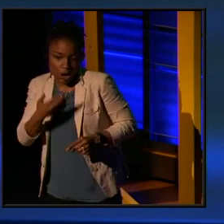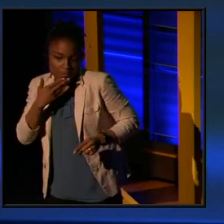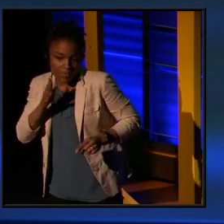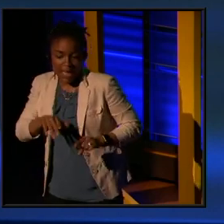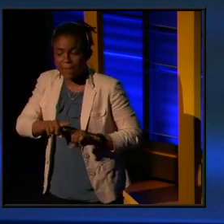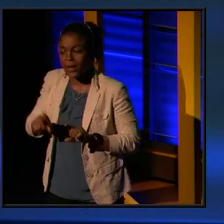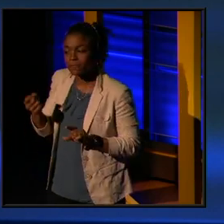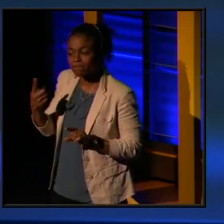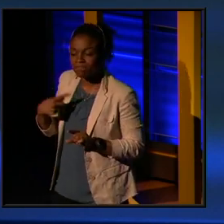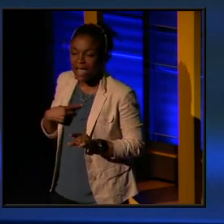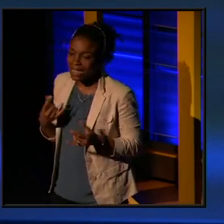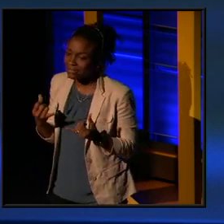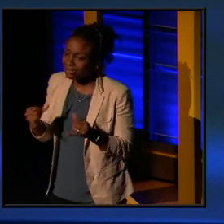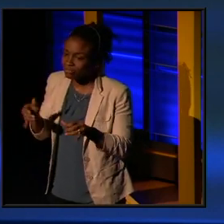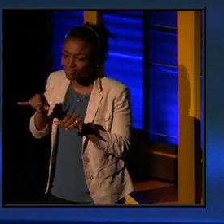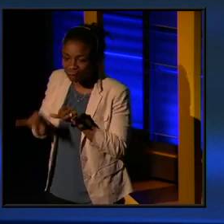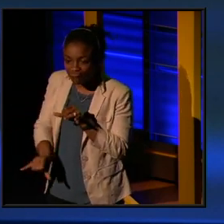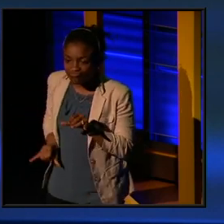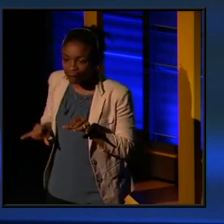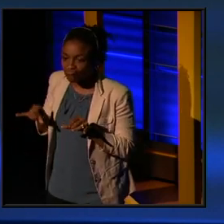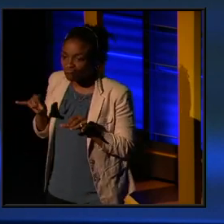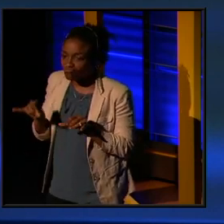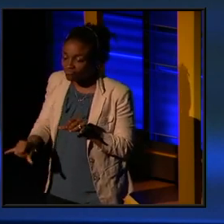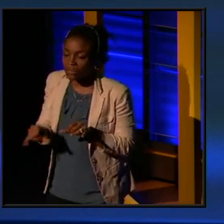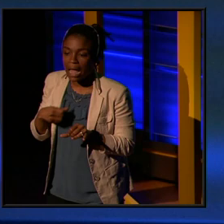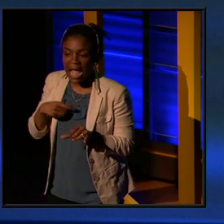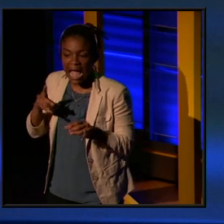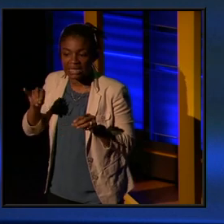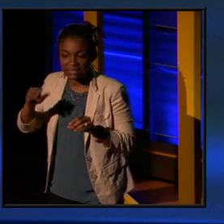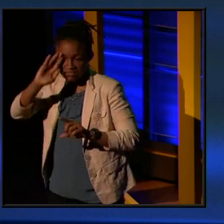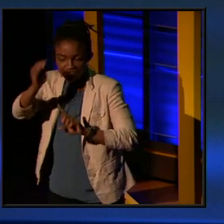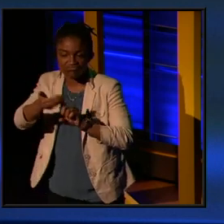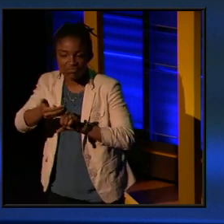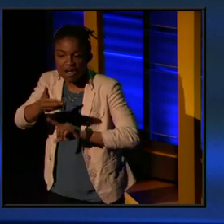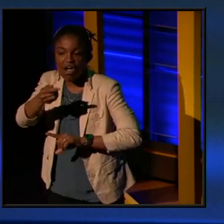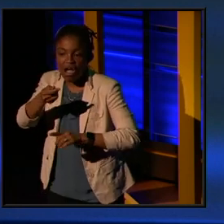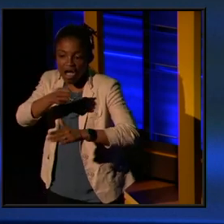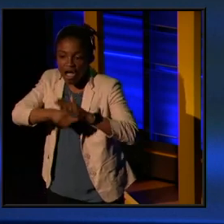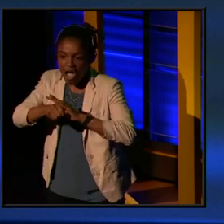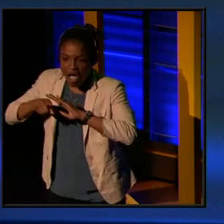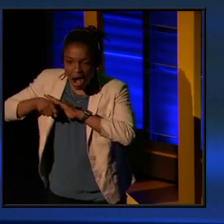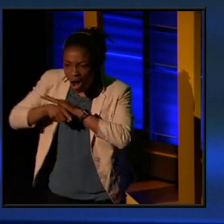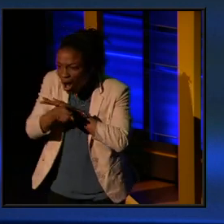and going undercover in these different wildlife markets, you become part of the furniture.